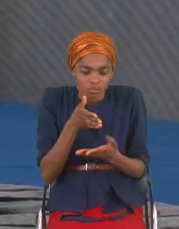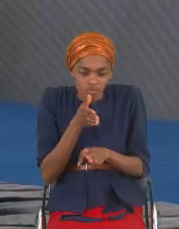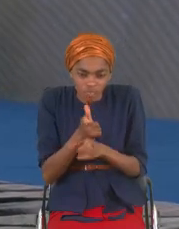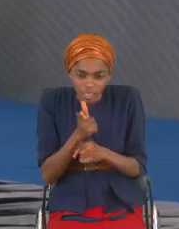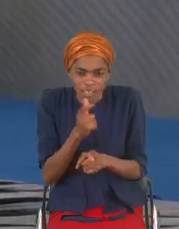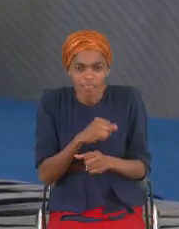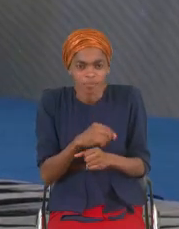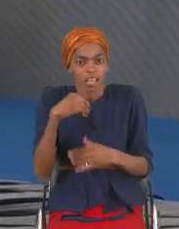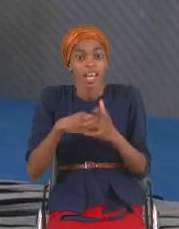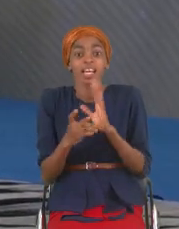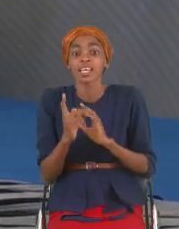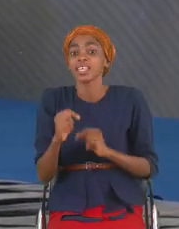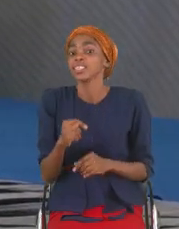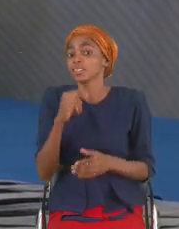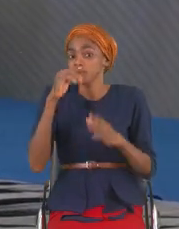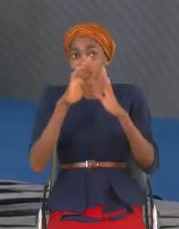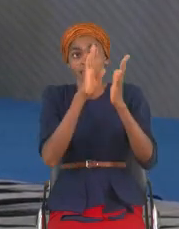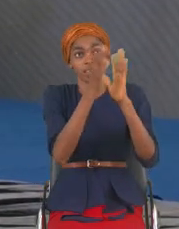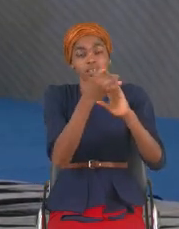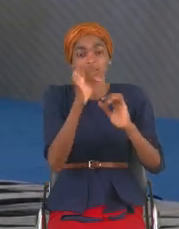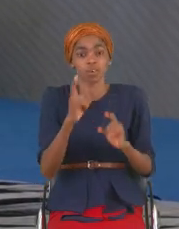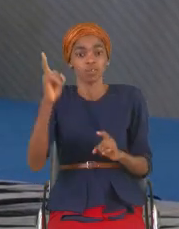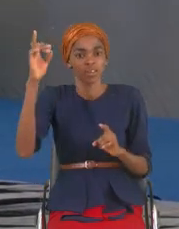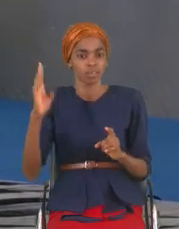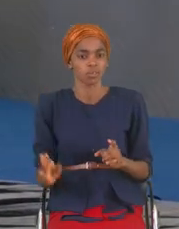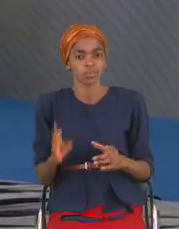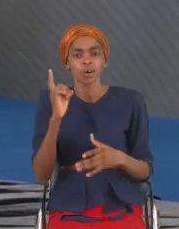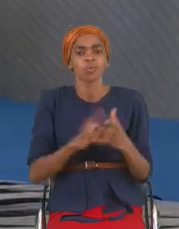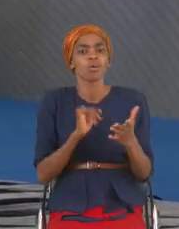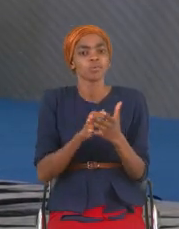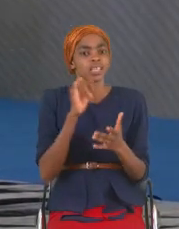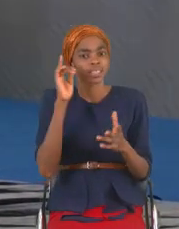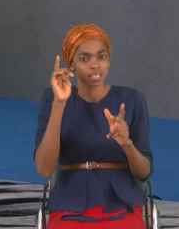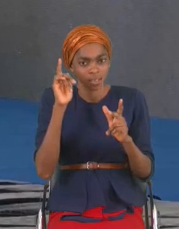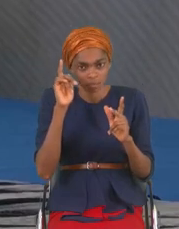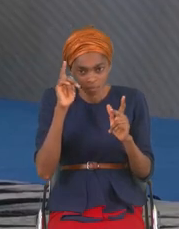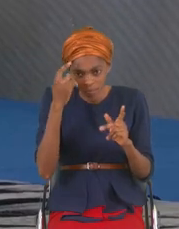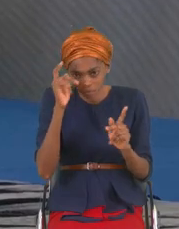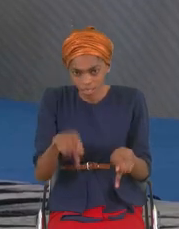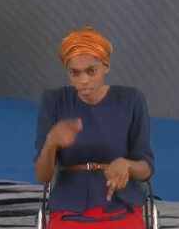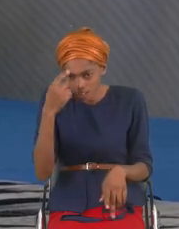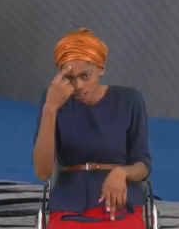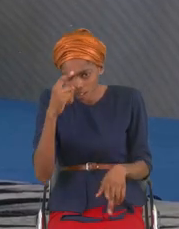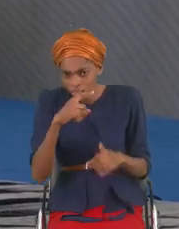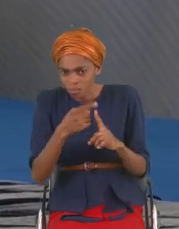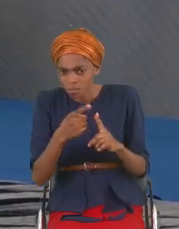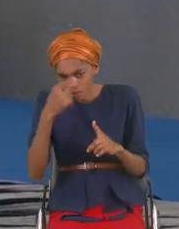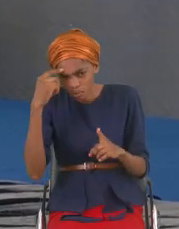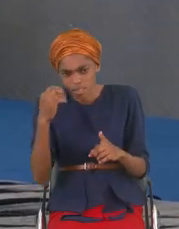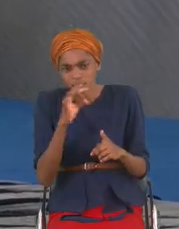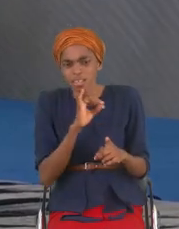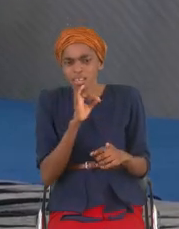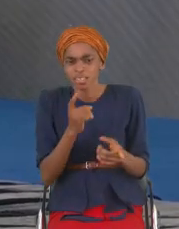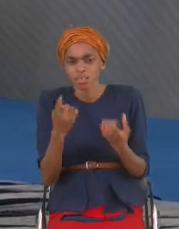the presence of God, what will that person think? Because he's coming from that other